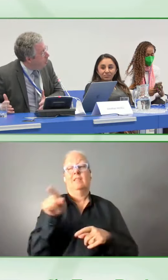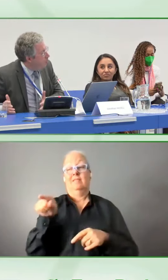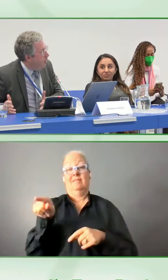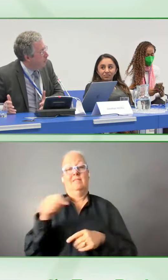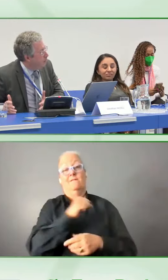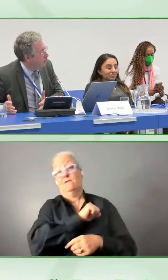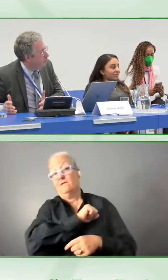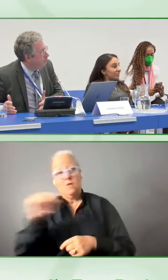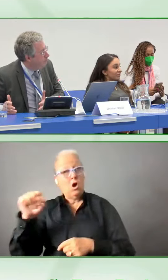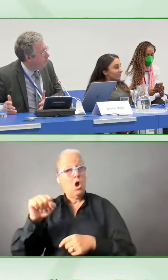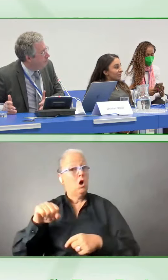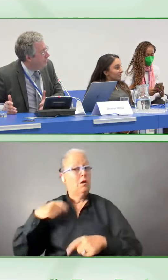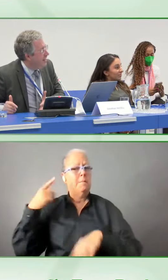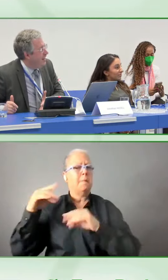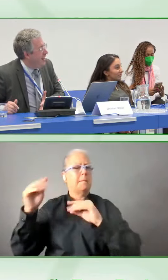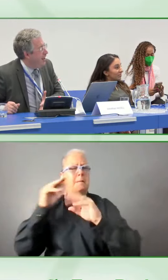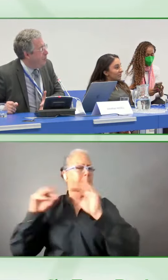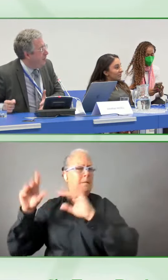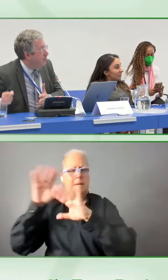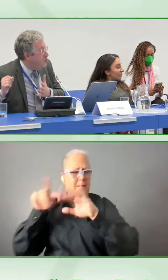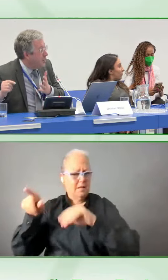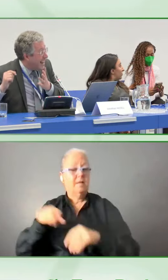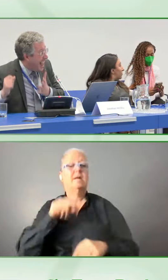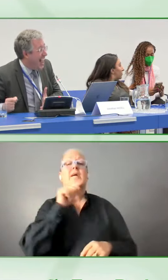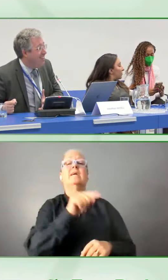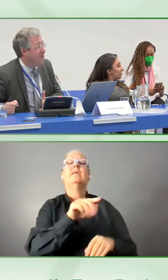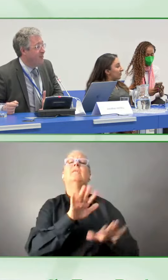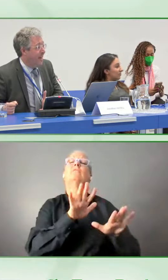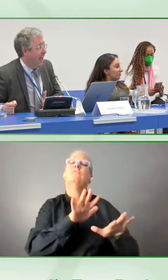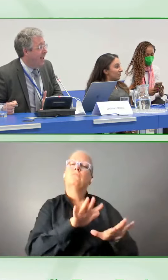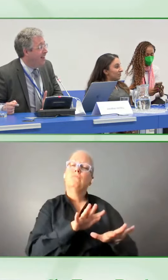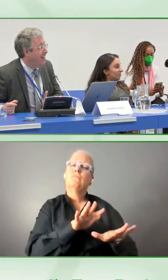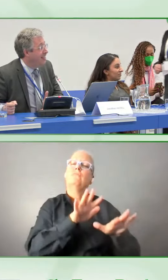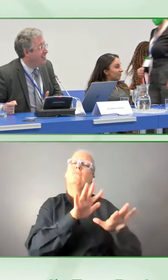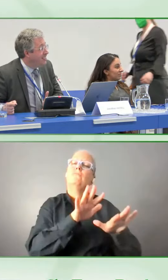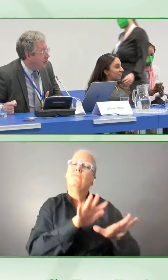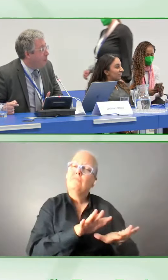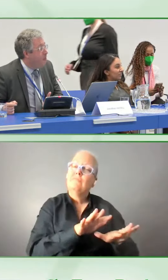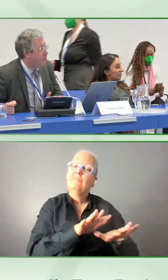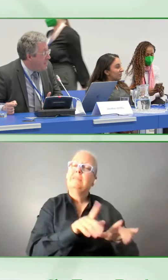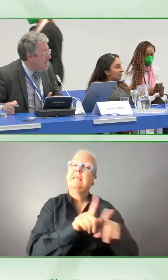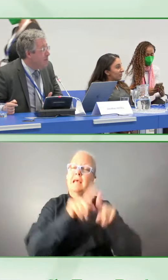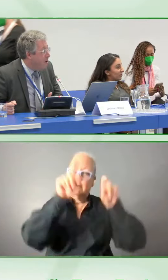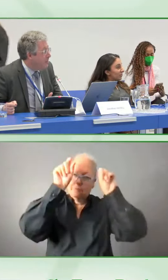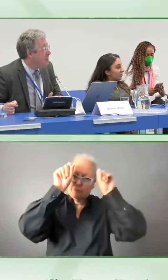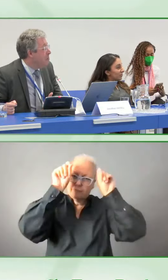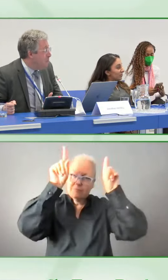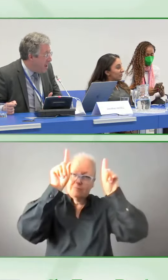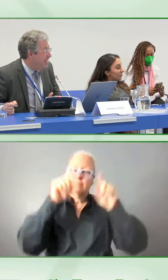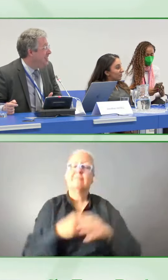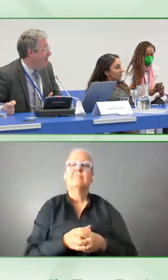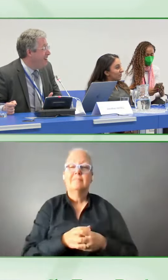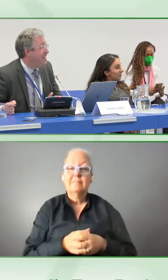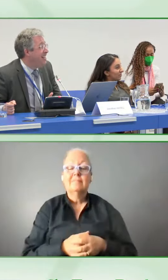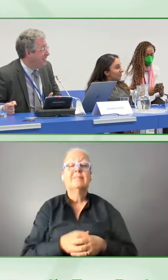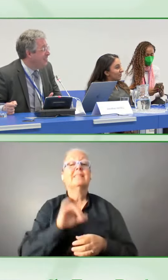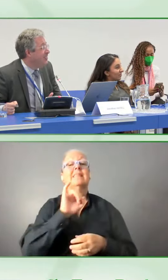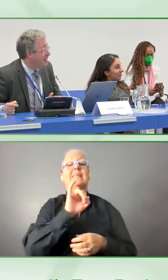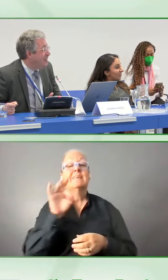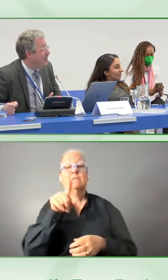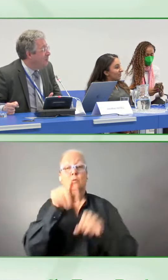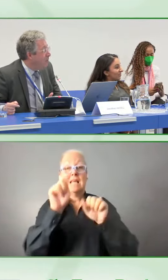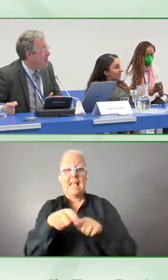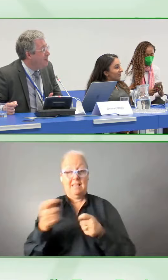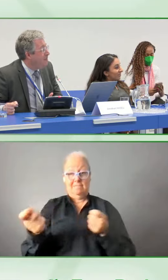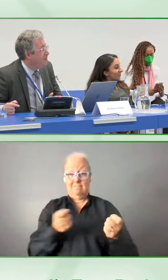is slower. But if you can handle that, some of the most amazing